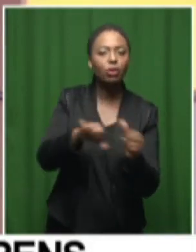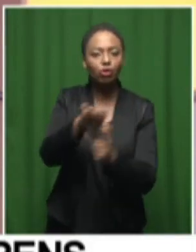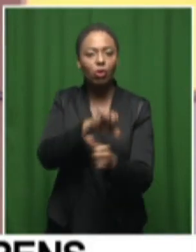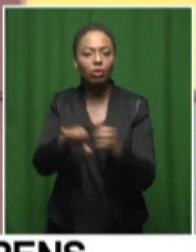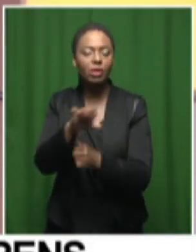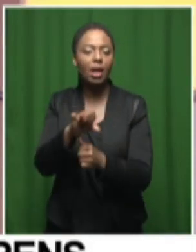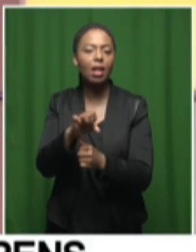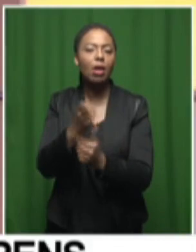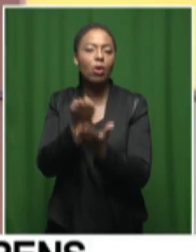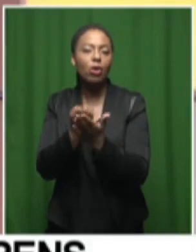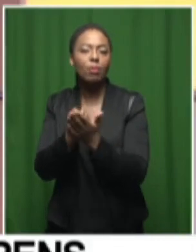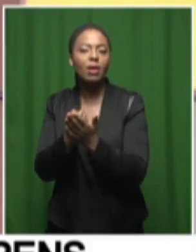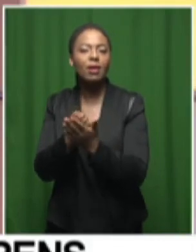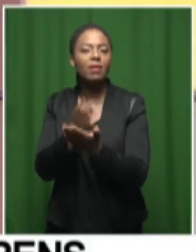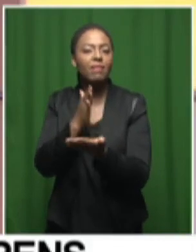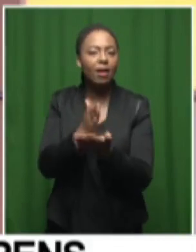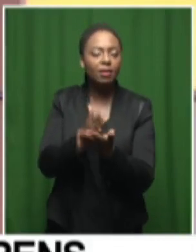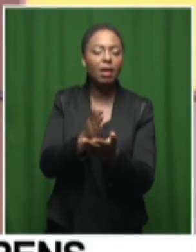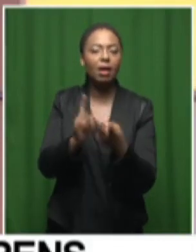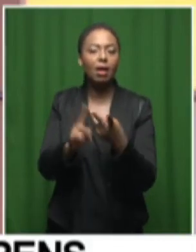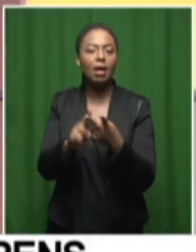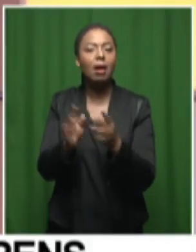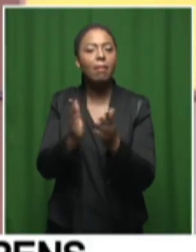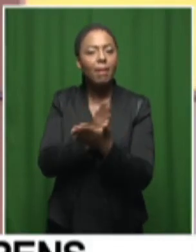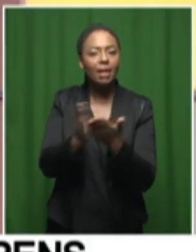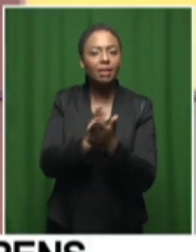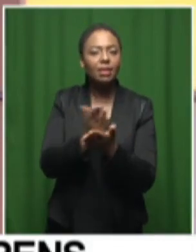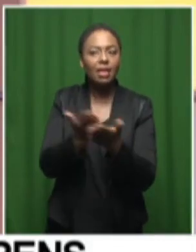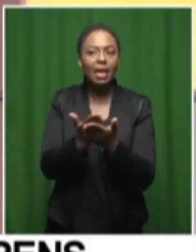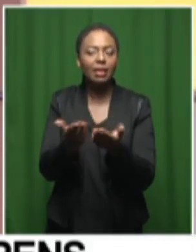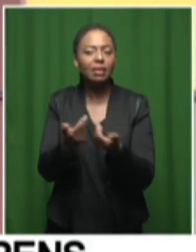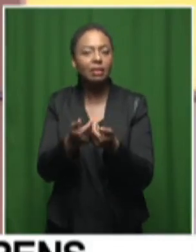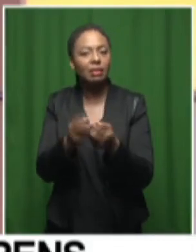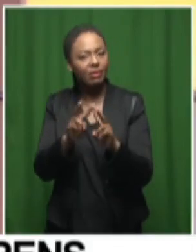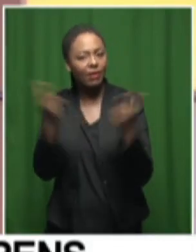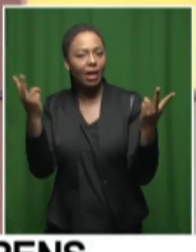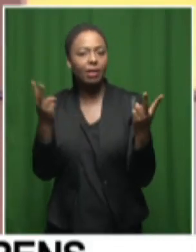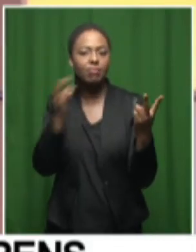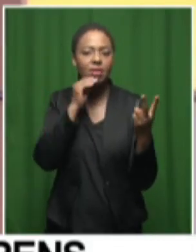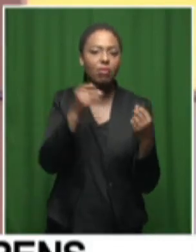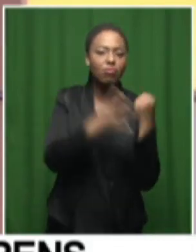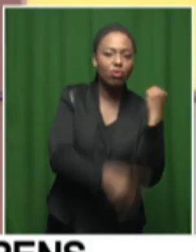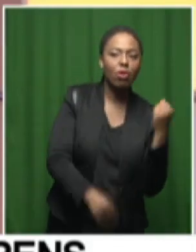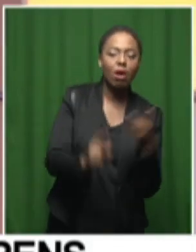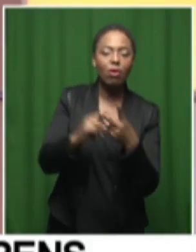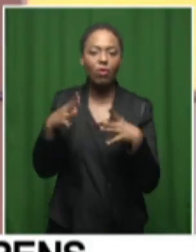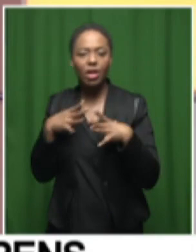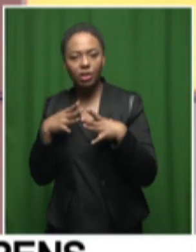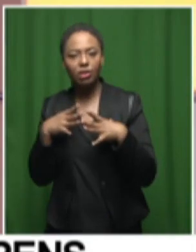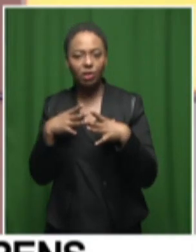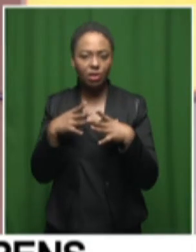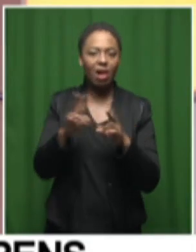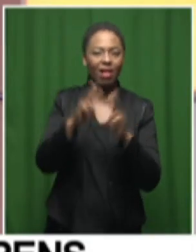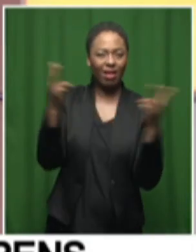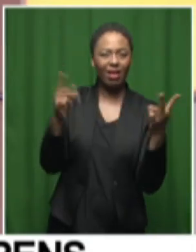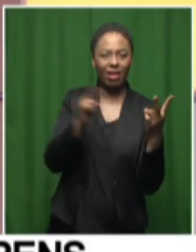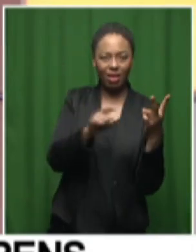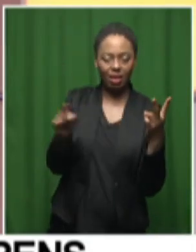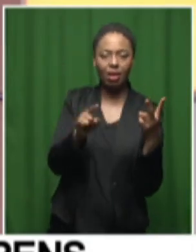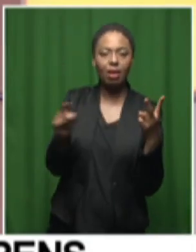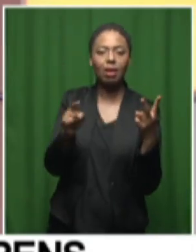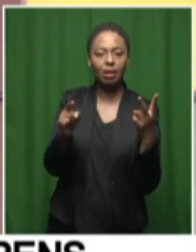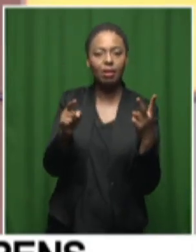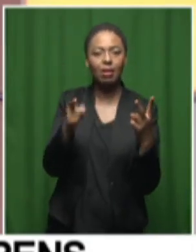that essentially differentiate us, but looking at it through the construct of a debate. Yeah. And also just, it's